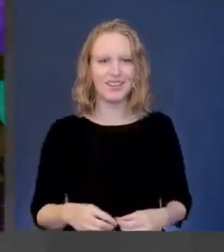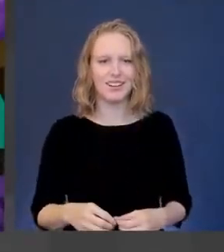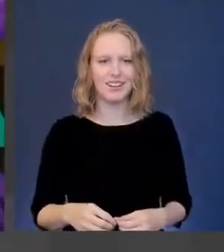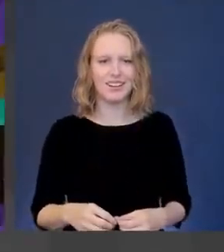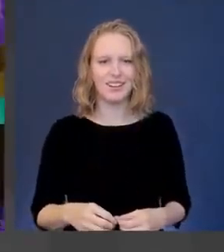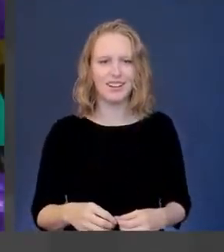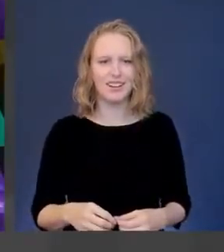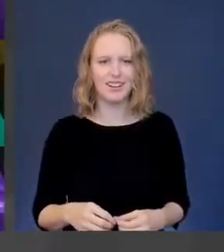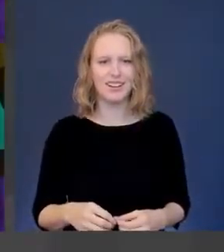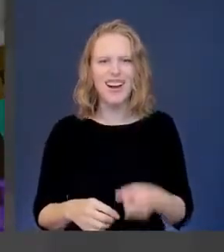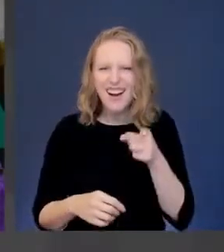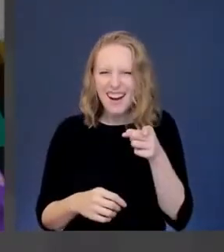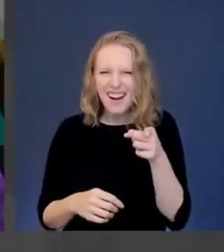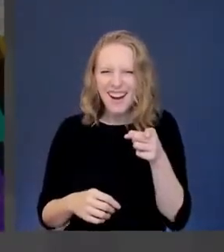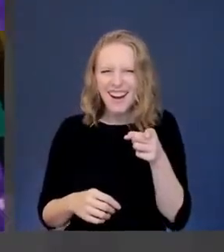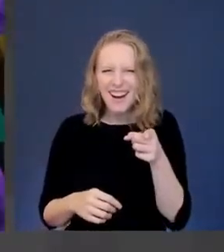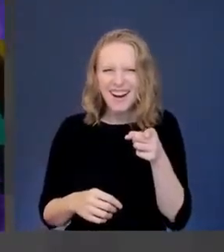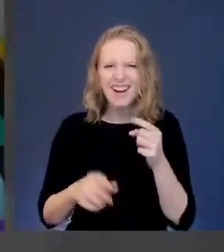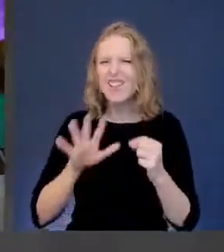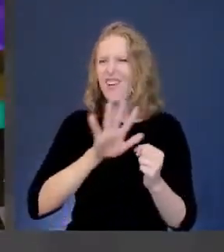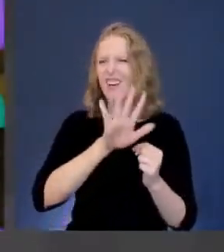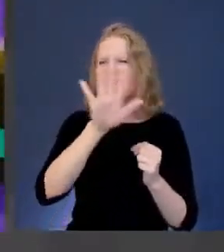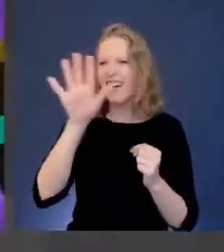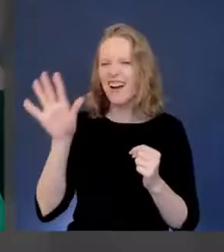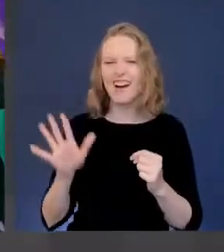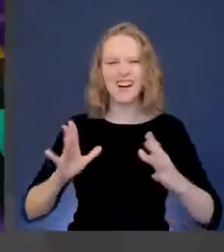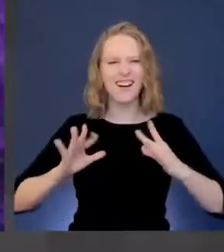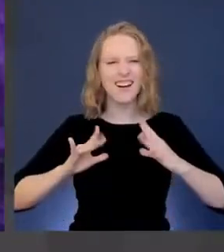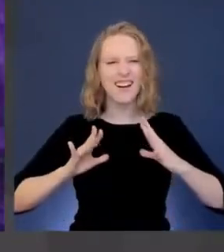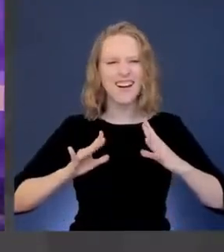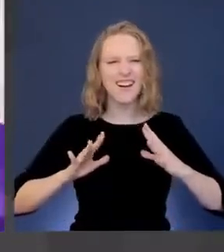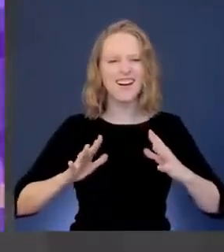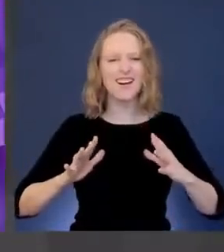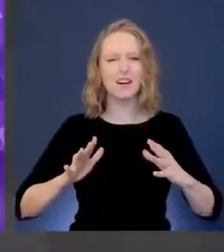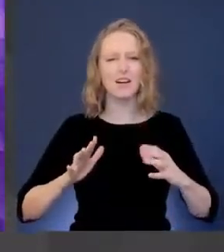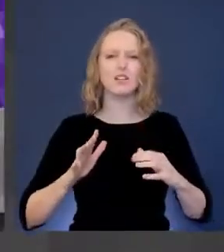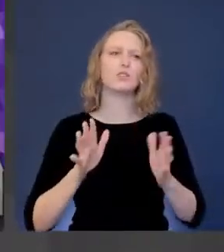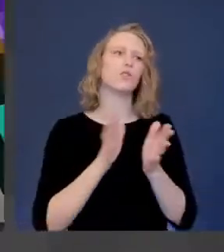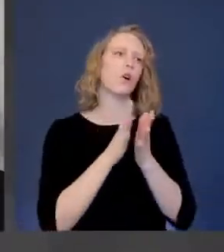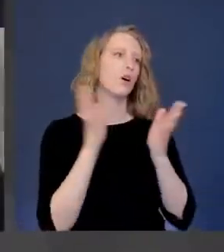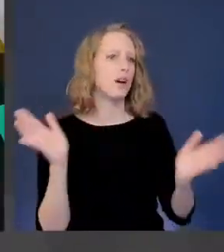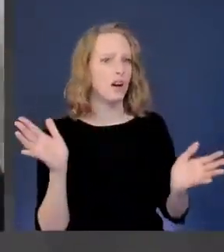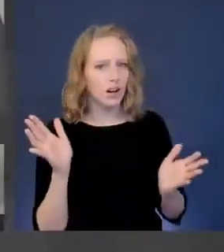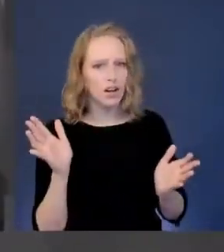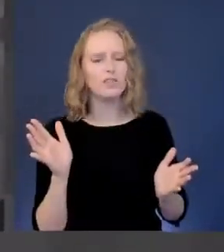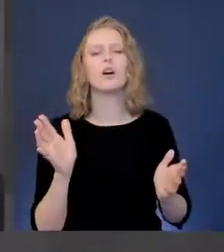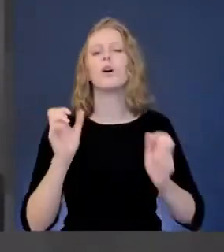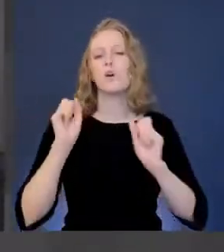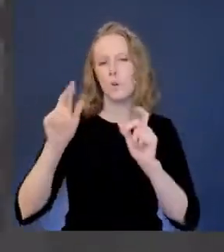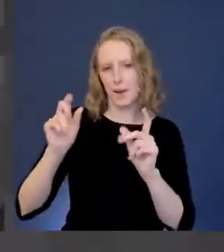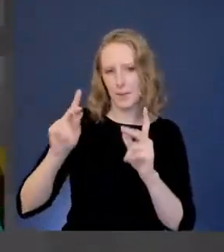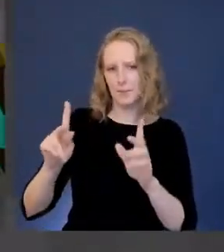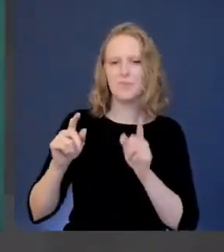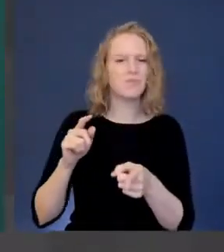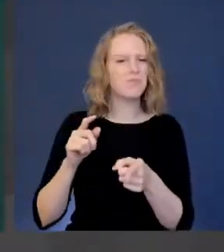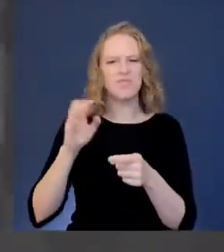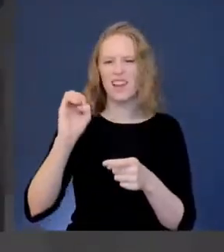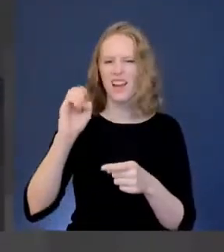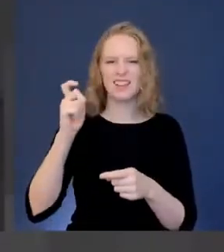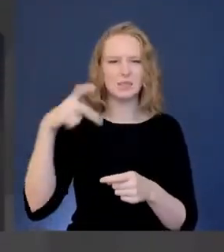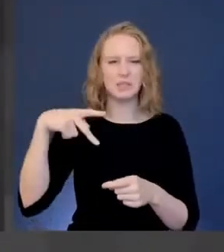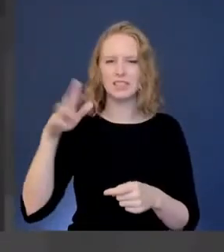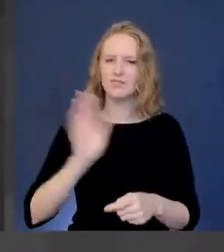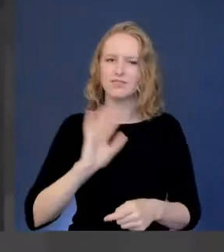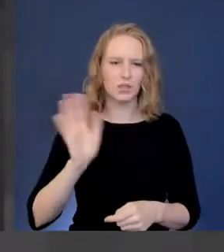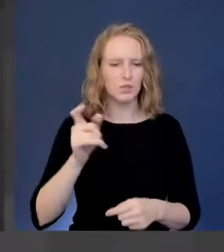area. Oh yeah, my look gosh. at all this amethyst. There's so much. There is. Okay. Those don't give us XP, so we gotta keep digging